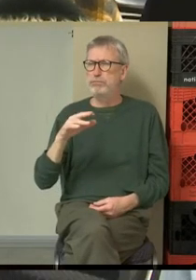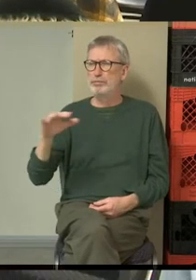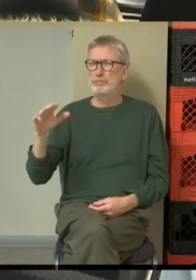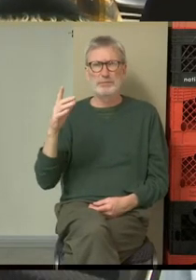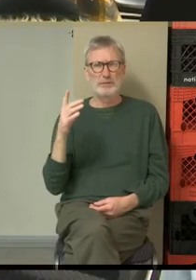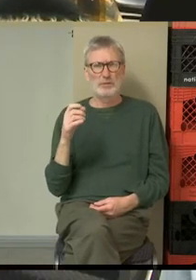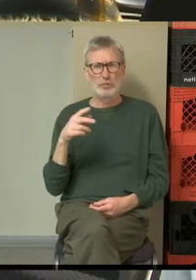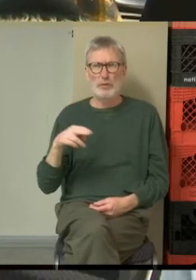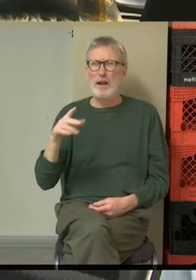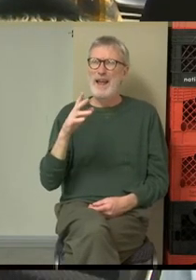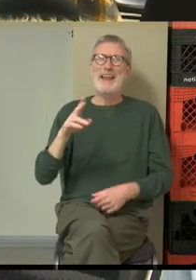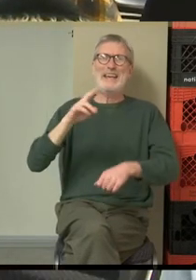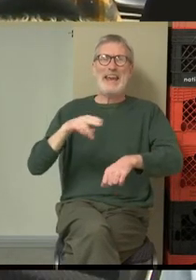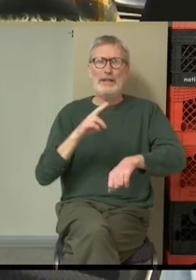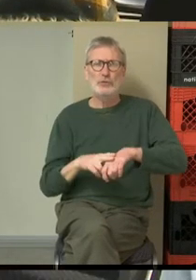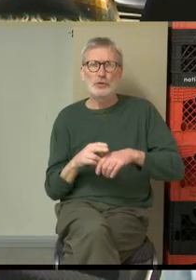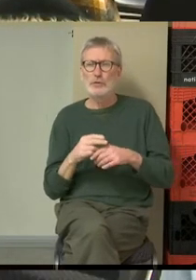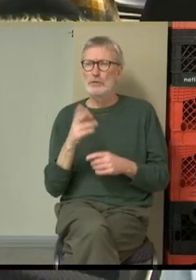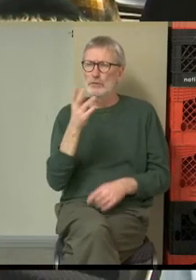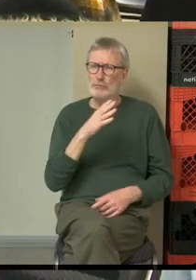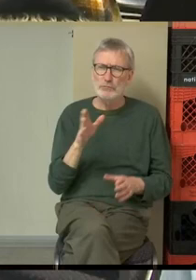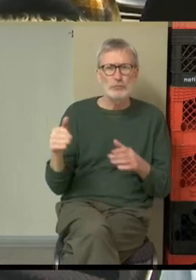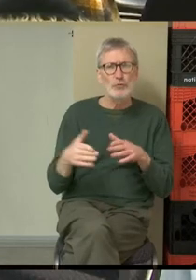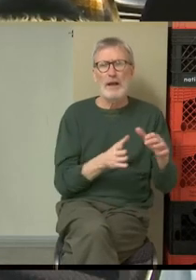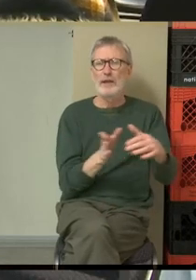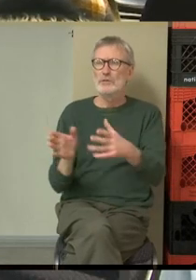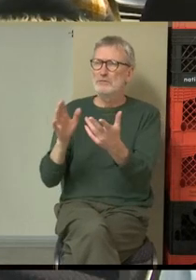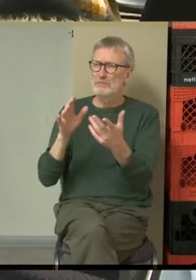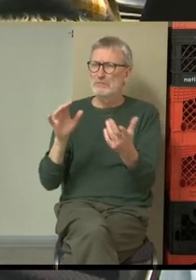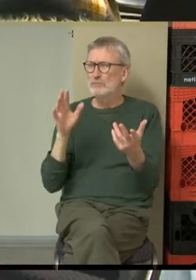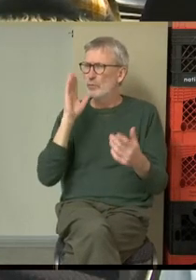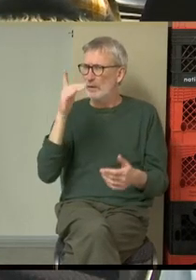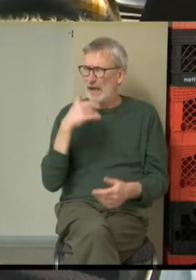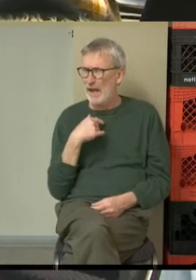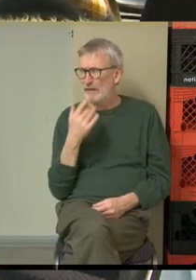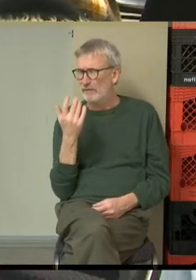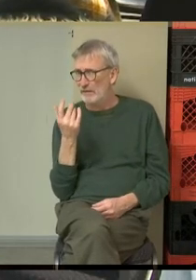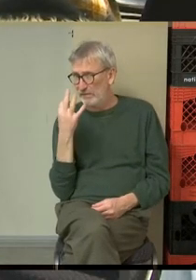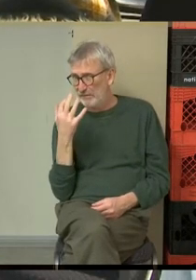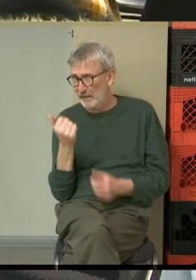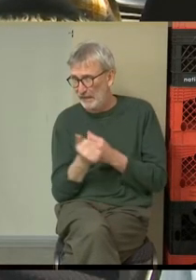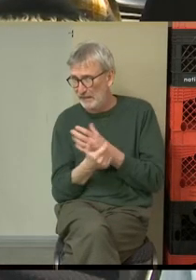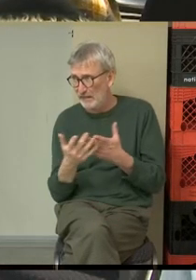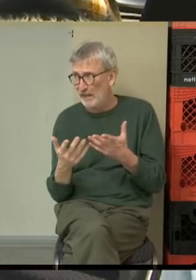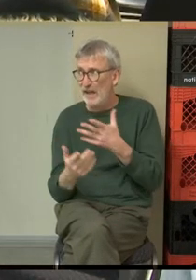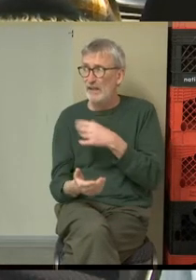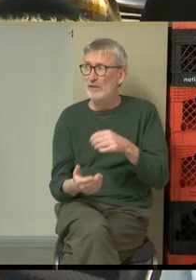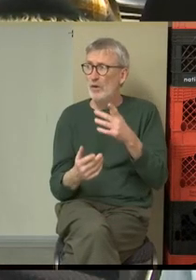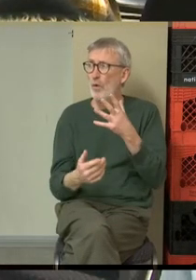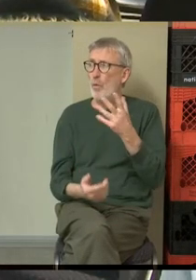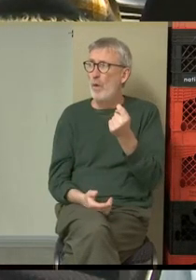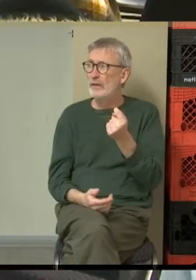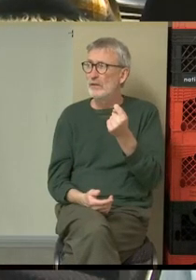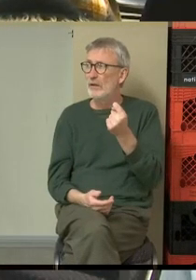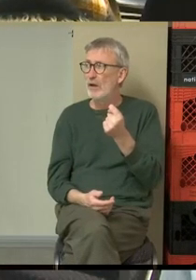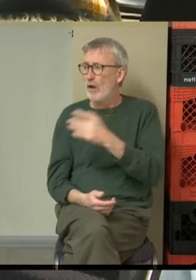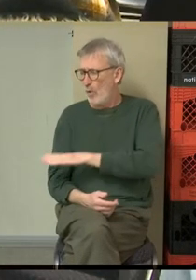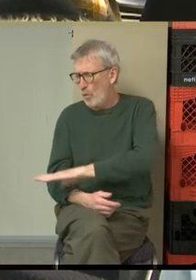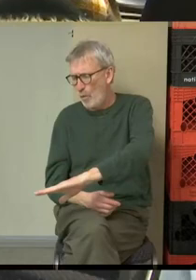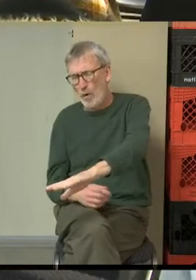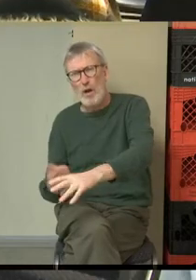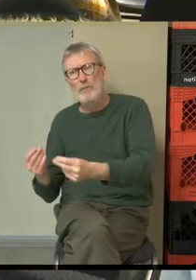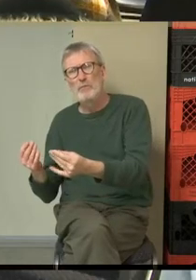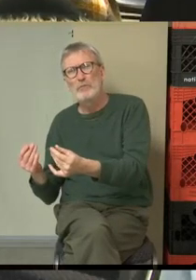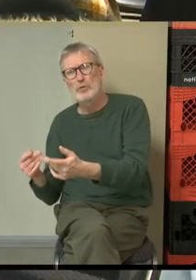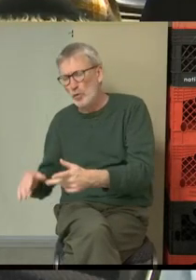additional nature trails or paths fit into this plan, if at all? And can you talk about what materials will be used for the walking